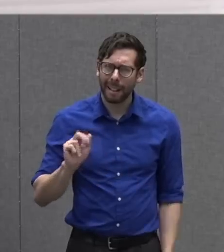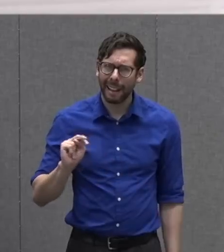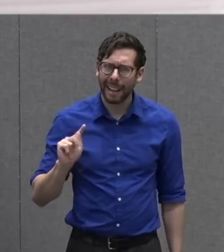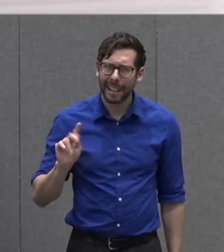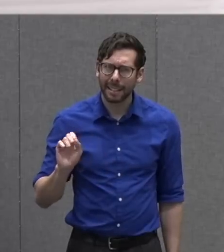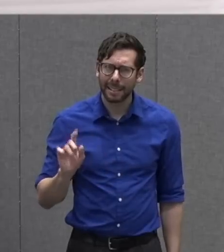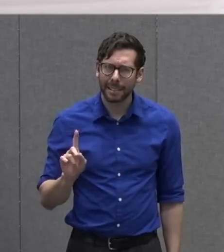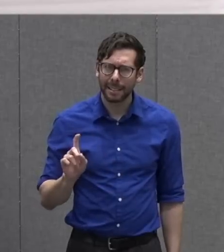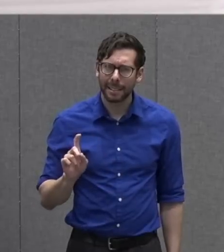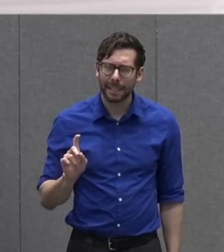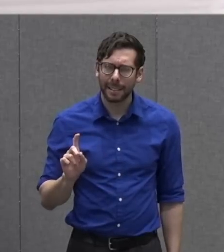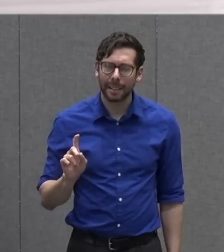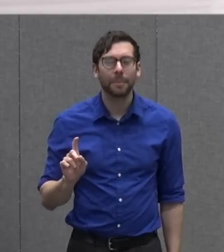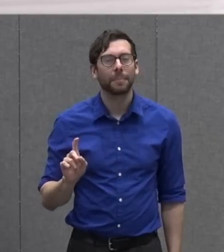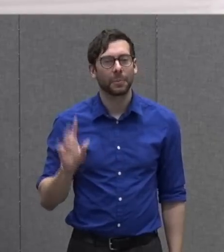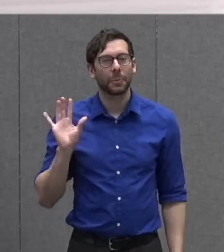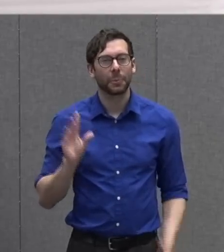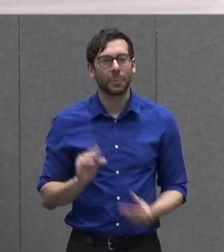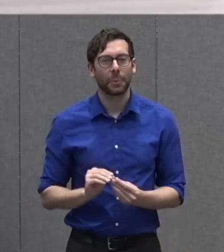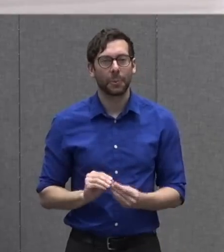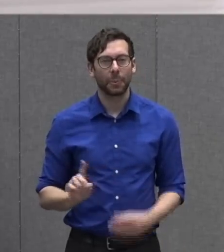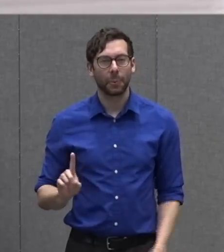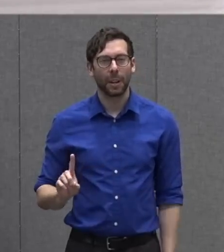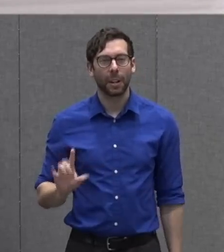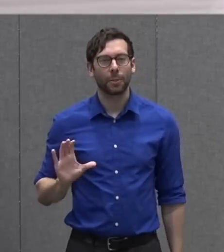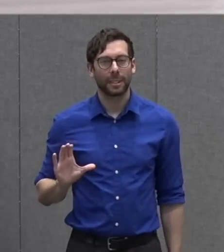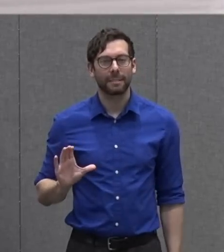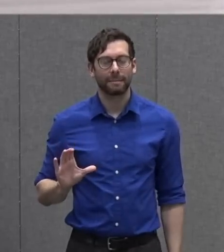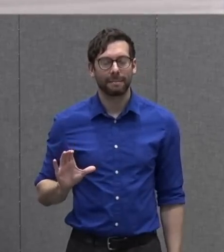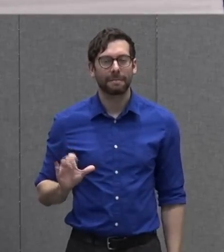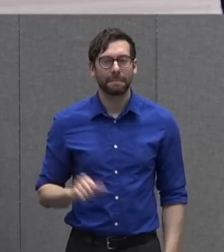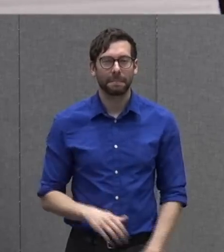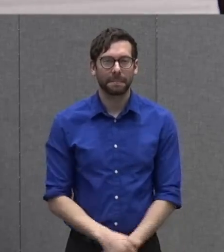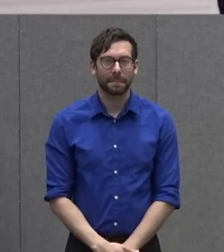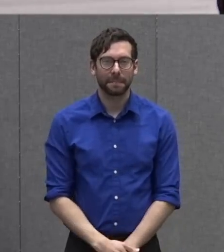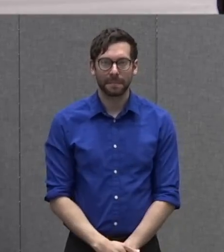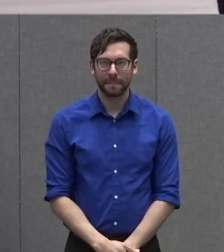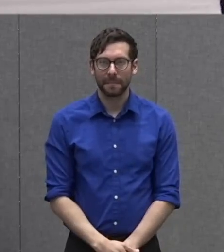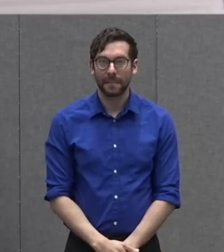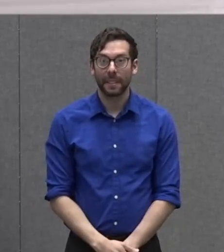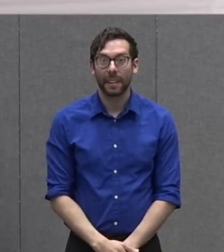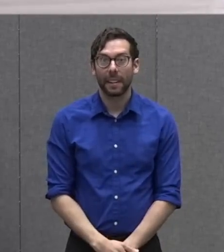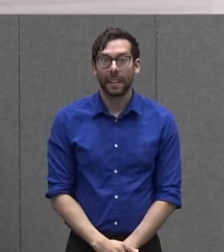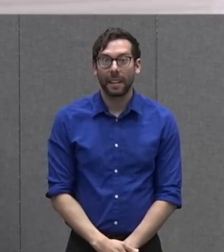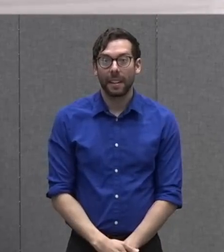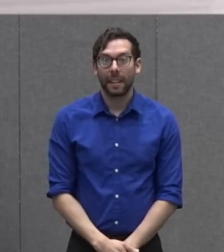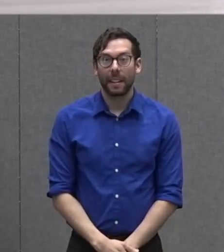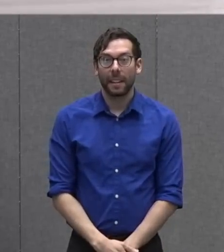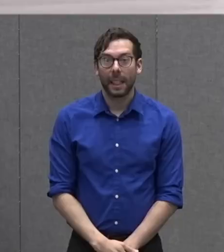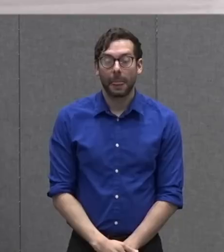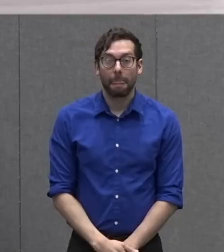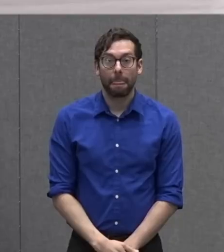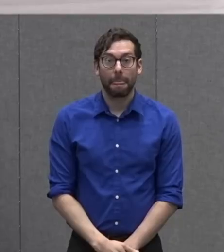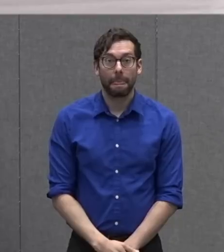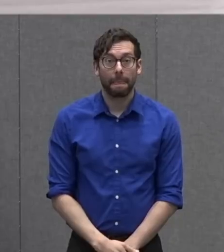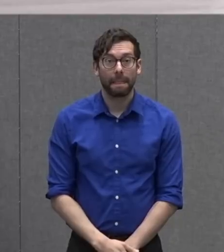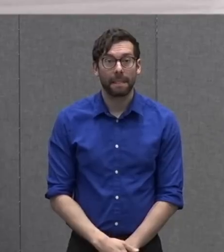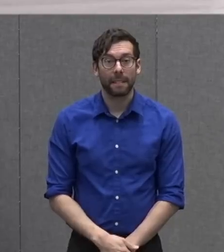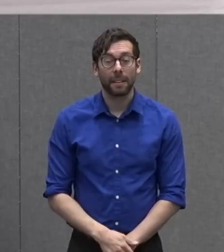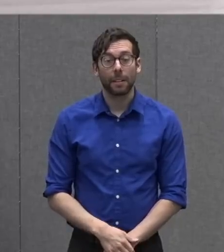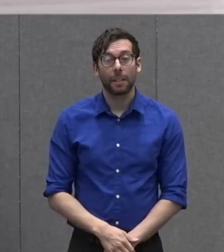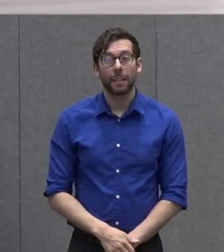100. So here's my 100 down here on the bottom. They went counting, marching in rows